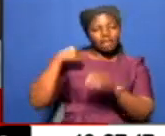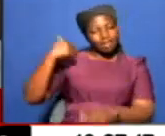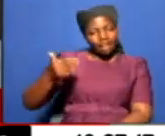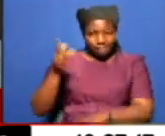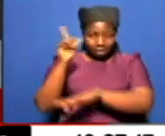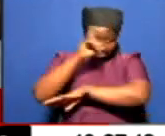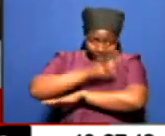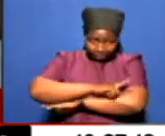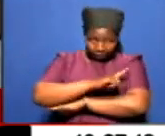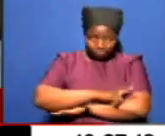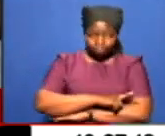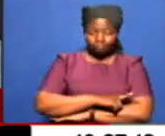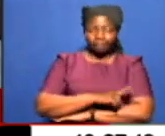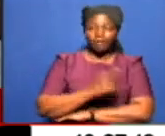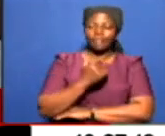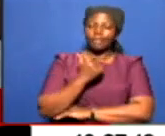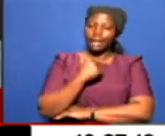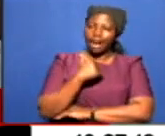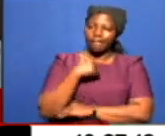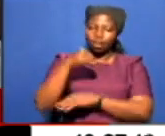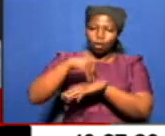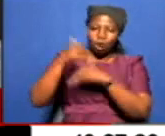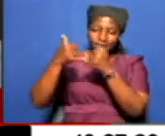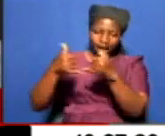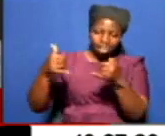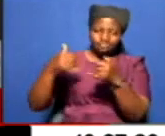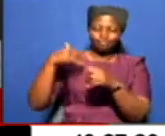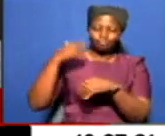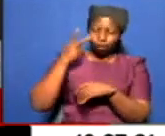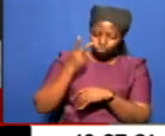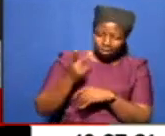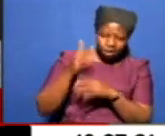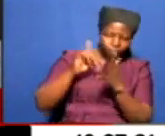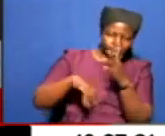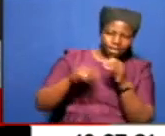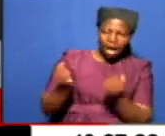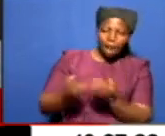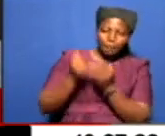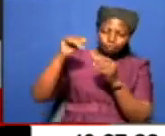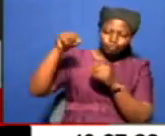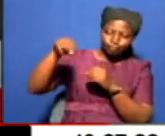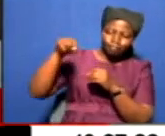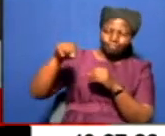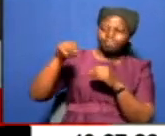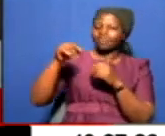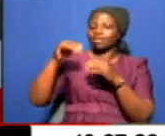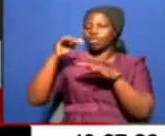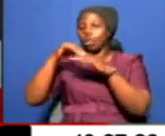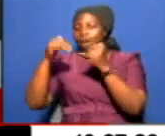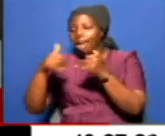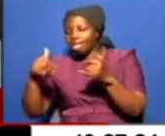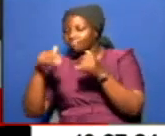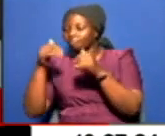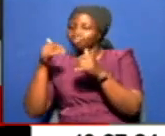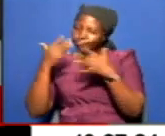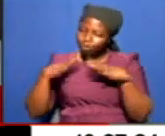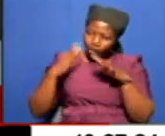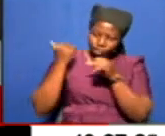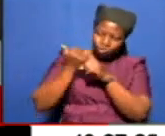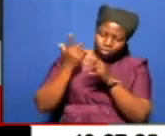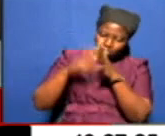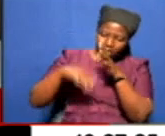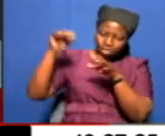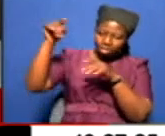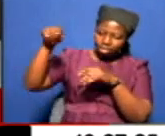basis, they are online looking at trends, what is happening, what is being done online, so that we can have those